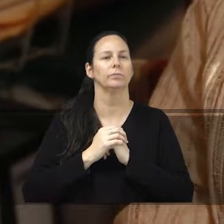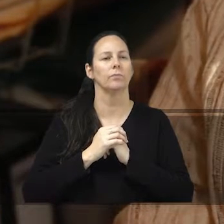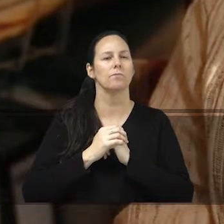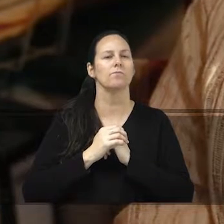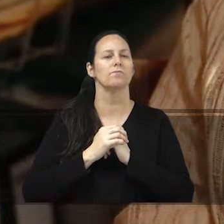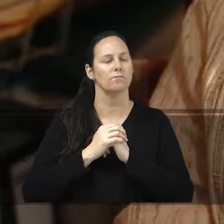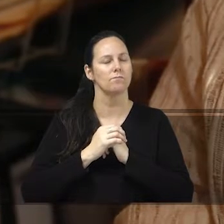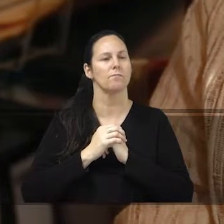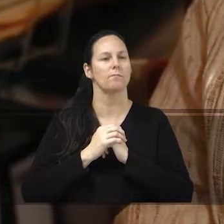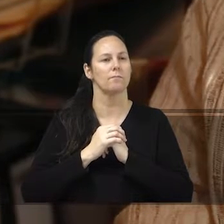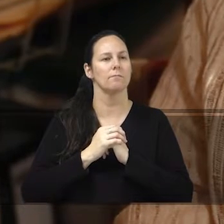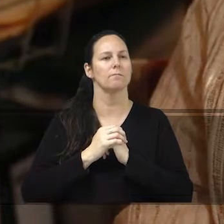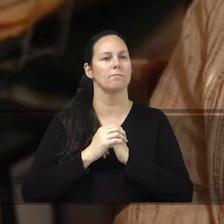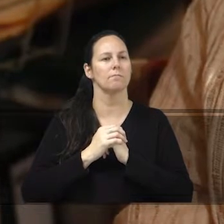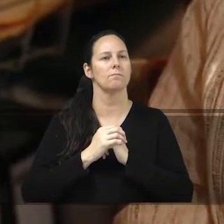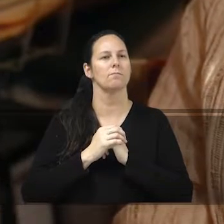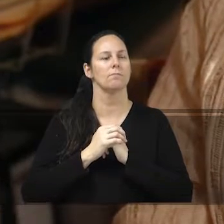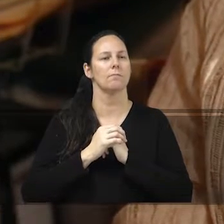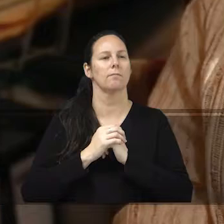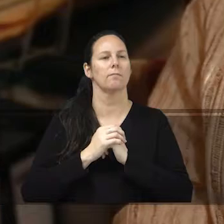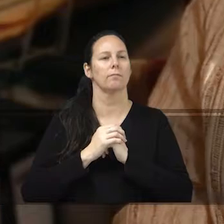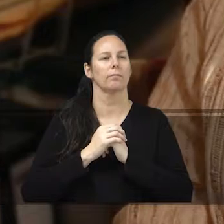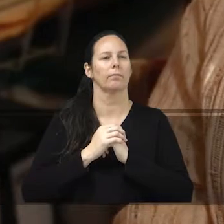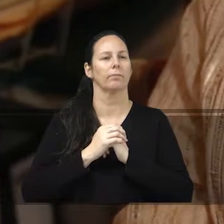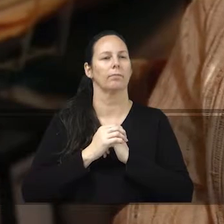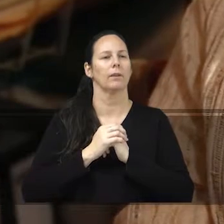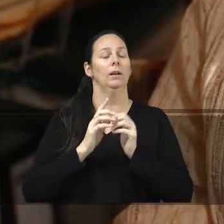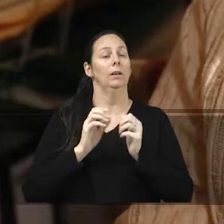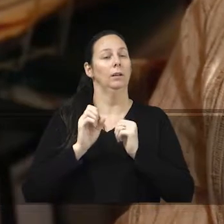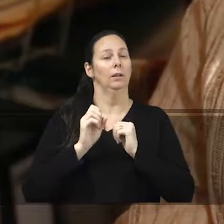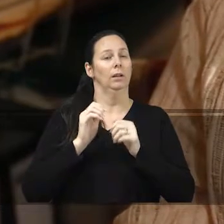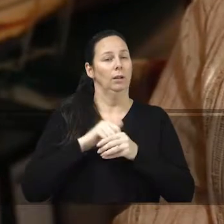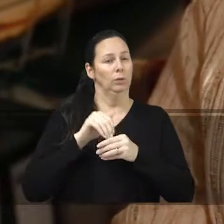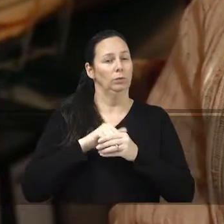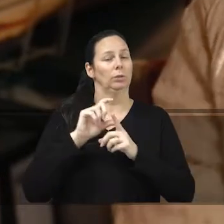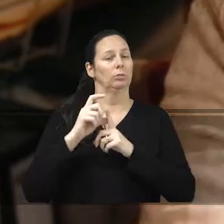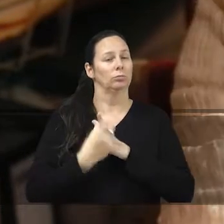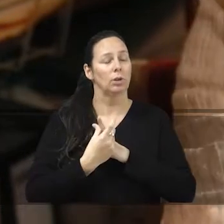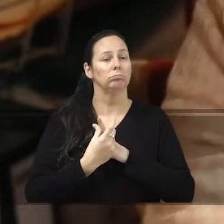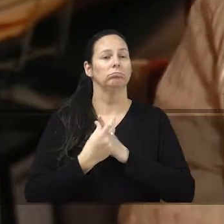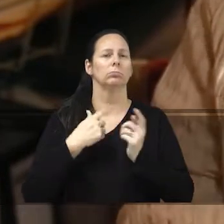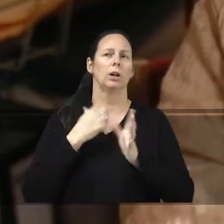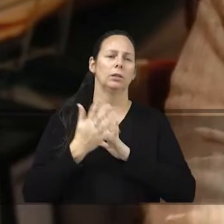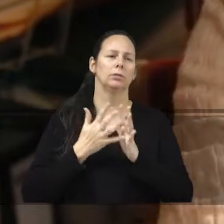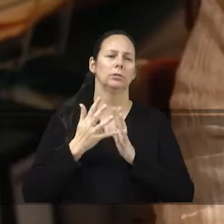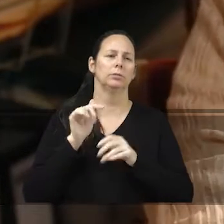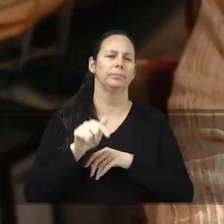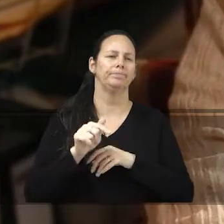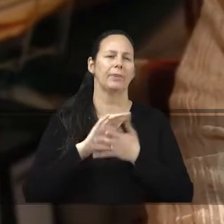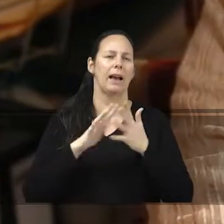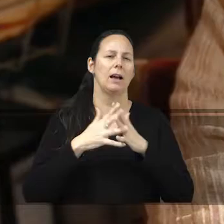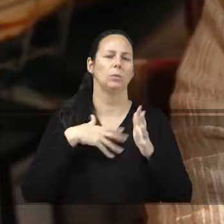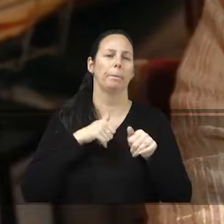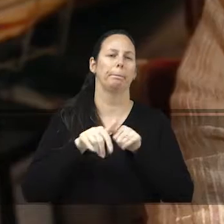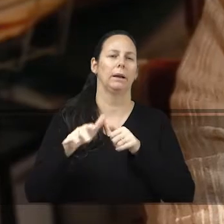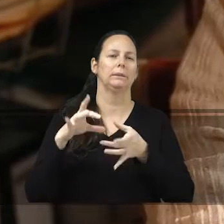opportunity for local thinking. Sure. And that includes culture. I mean, it includes things like how do we best engage